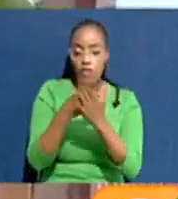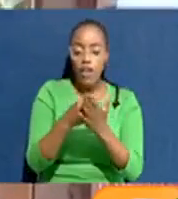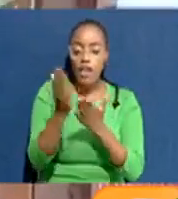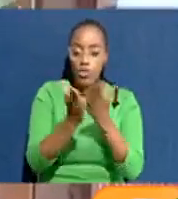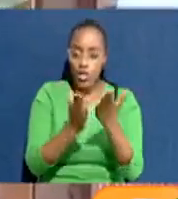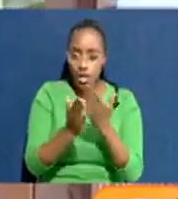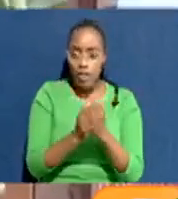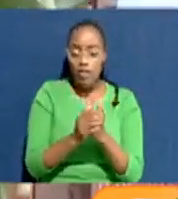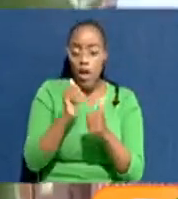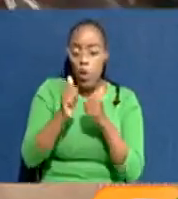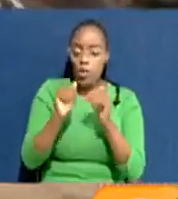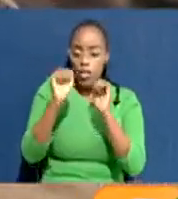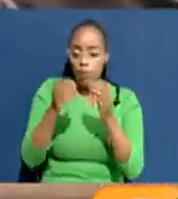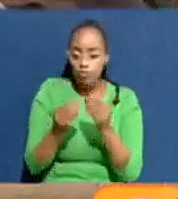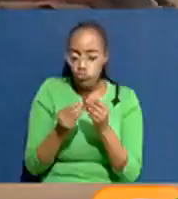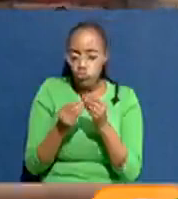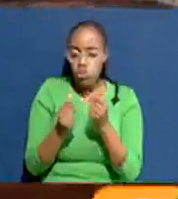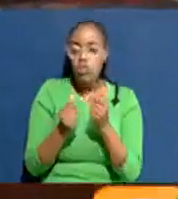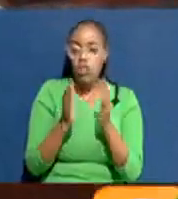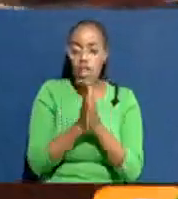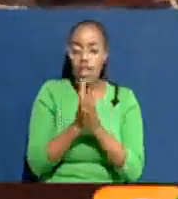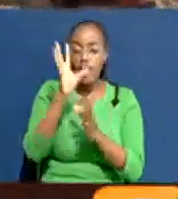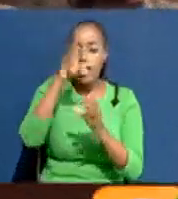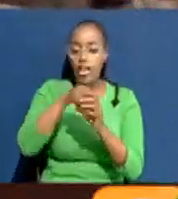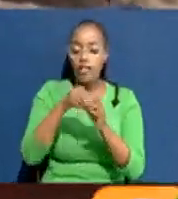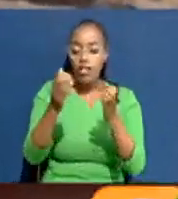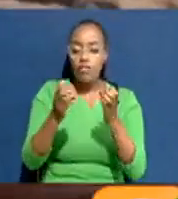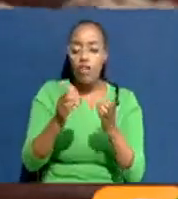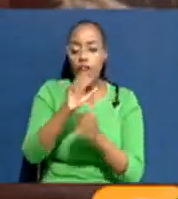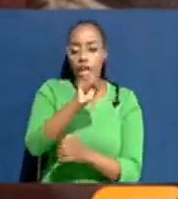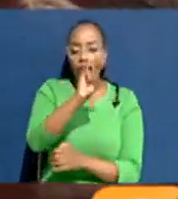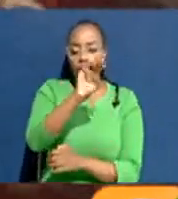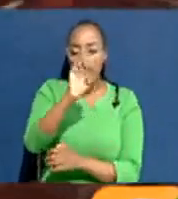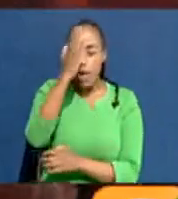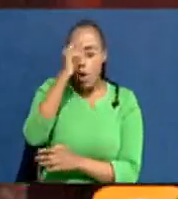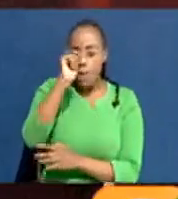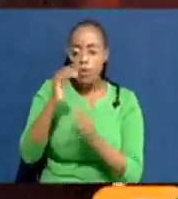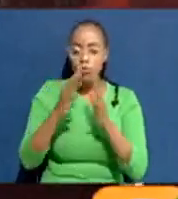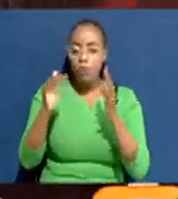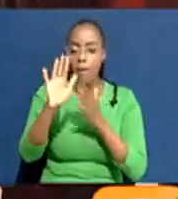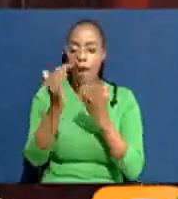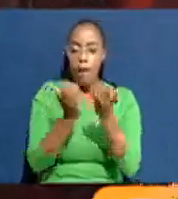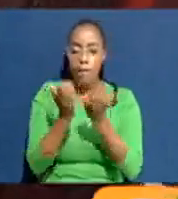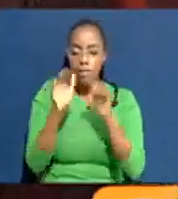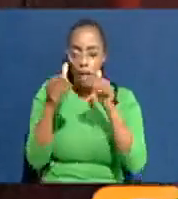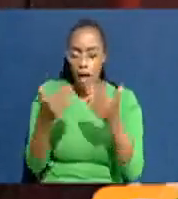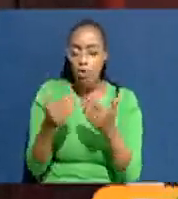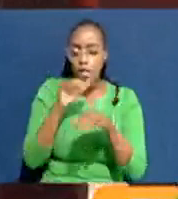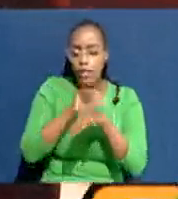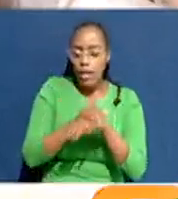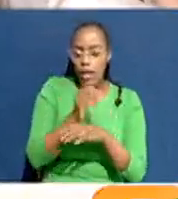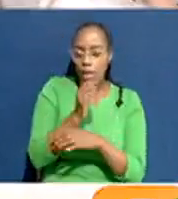services, that better meet the liquidity and investment needs of SMEs so that they can expand their businesses in terms of income,